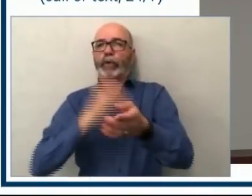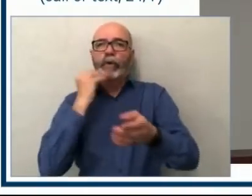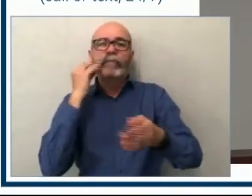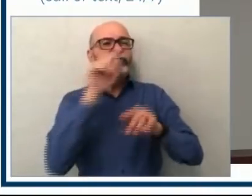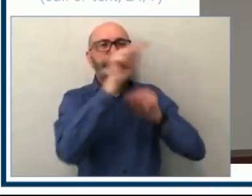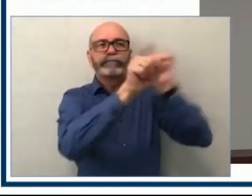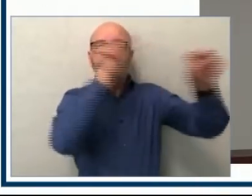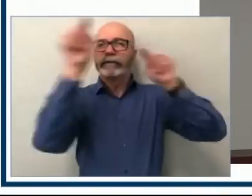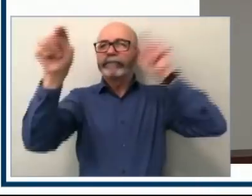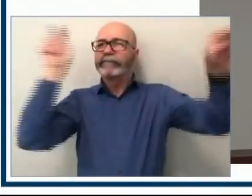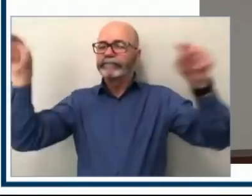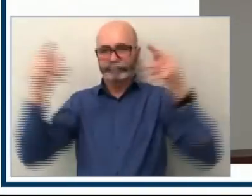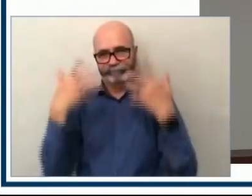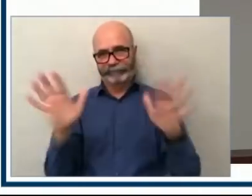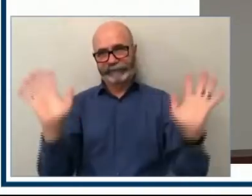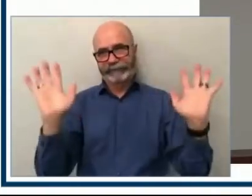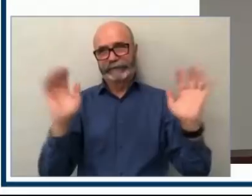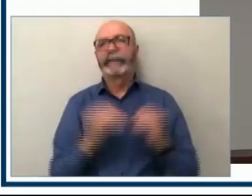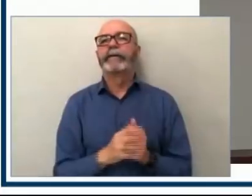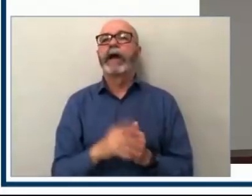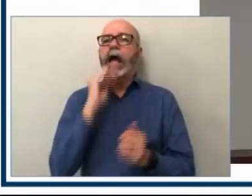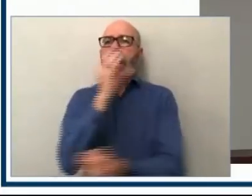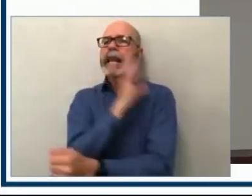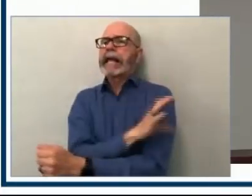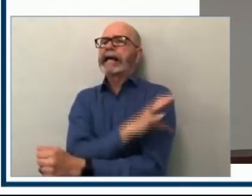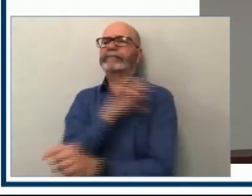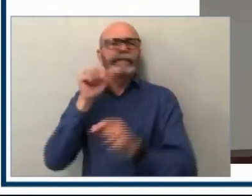running in multiple locations this week.